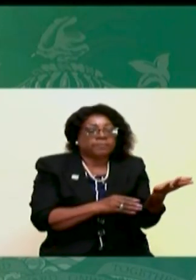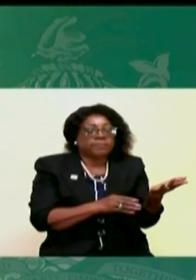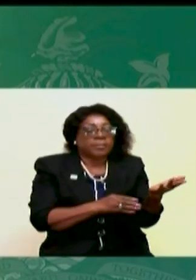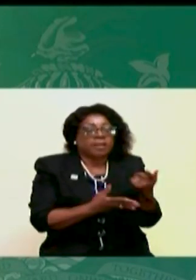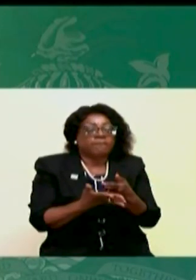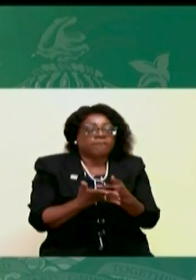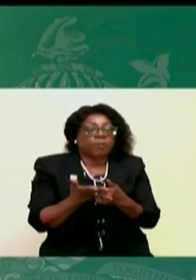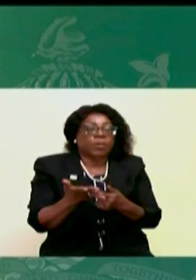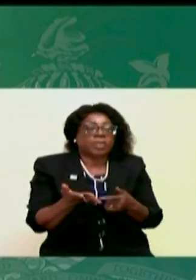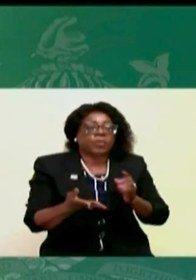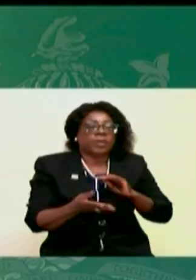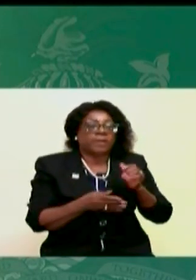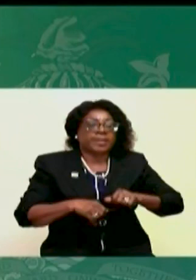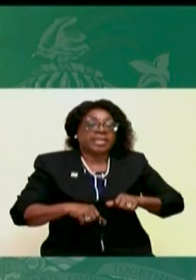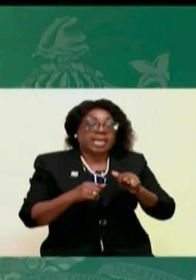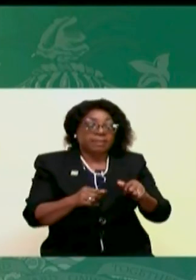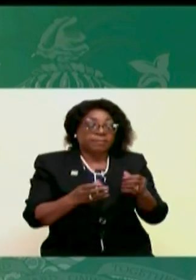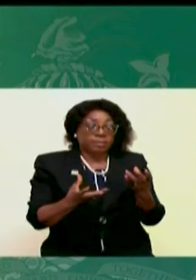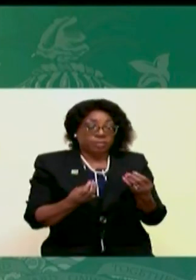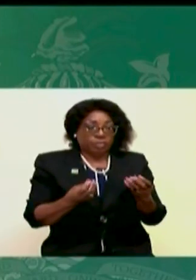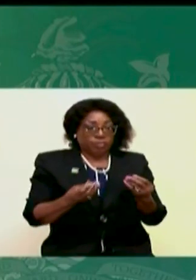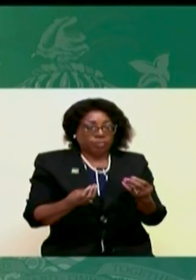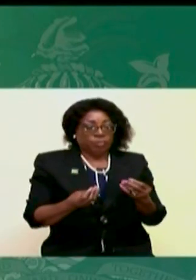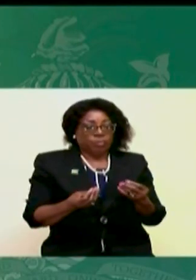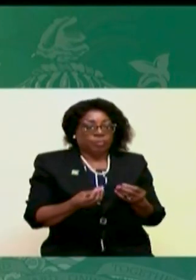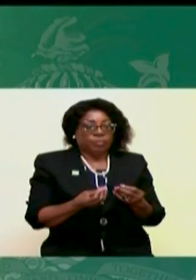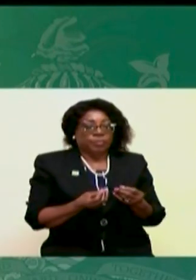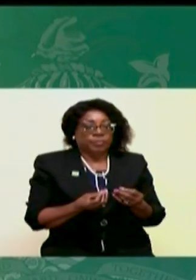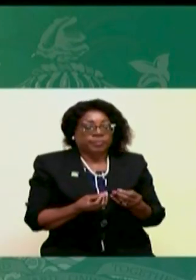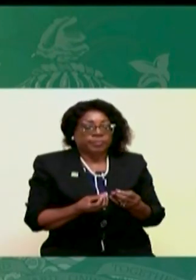what we've been able to do so far,